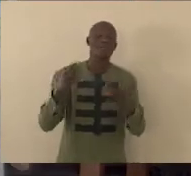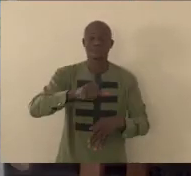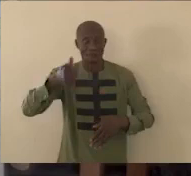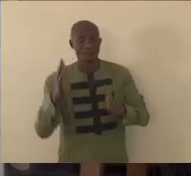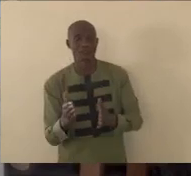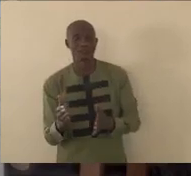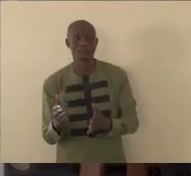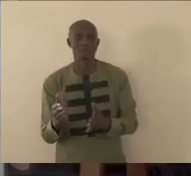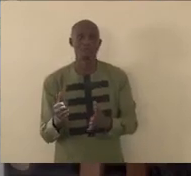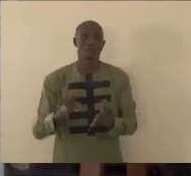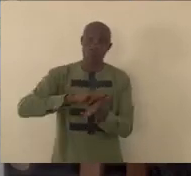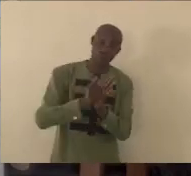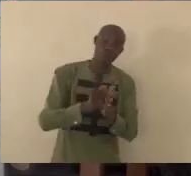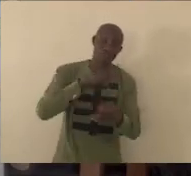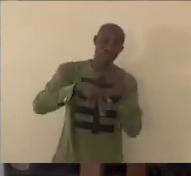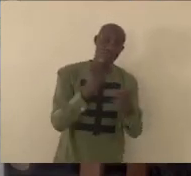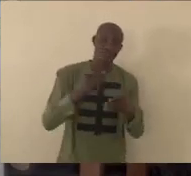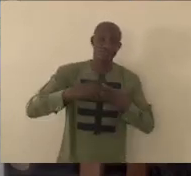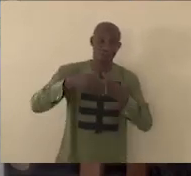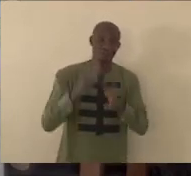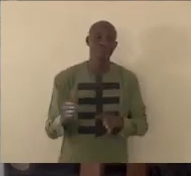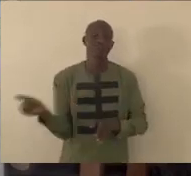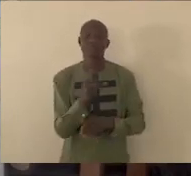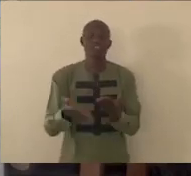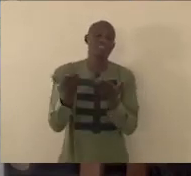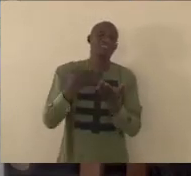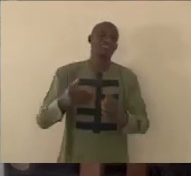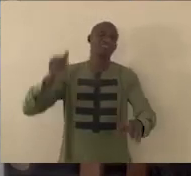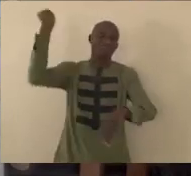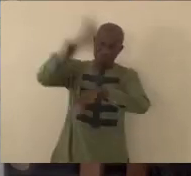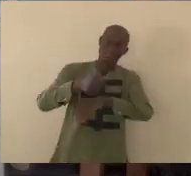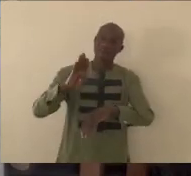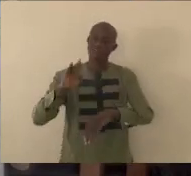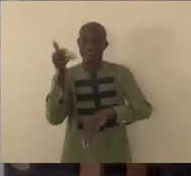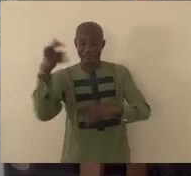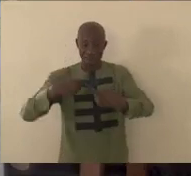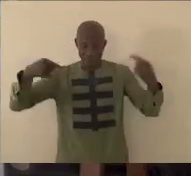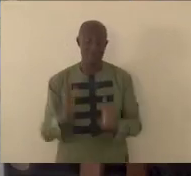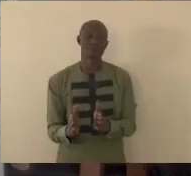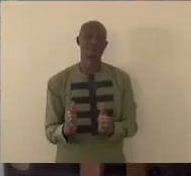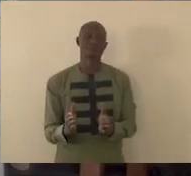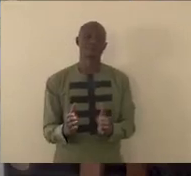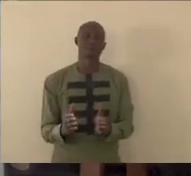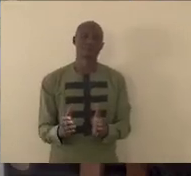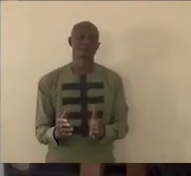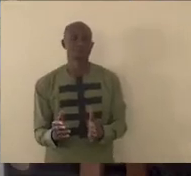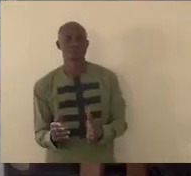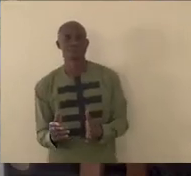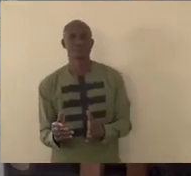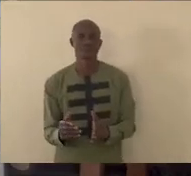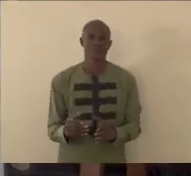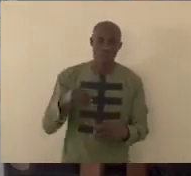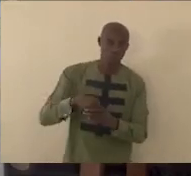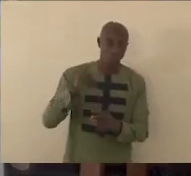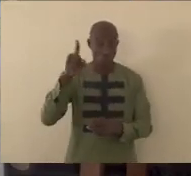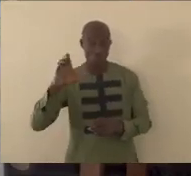of Jezebel, when they had those kind of leaders, they were easily defeated by their enemies, by enemy forces.